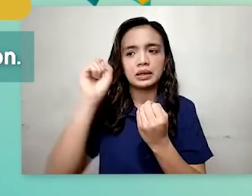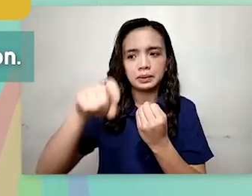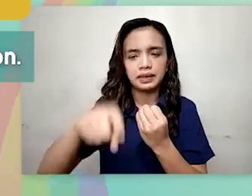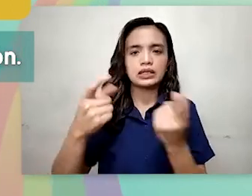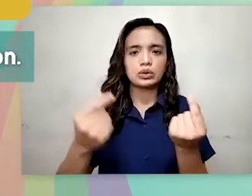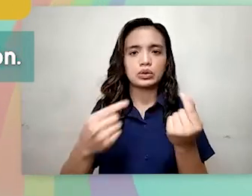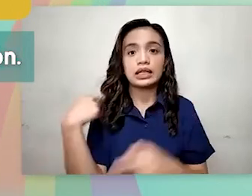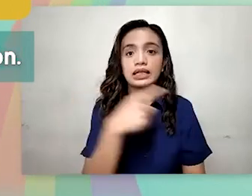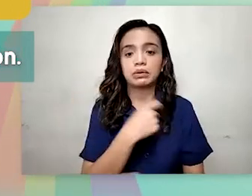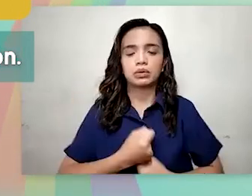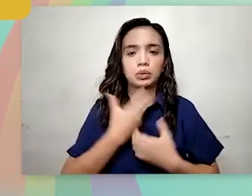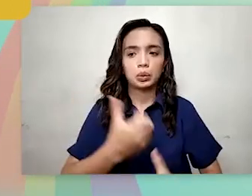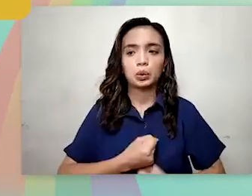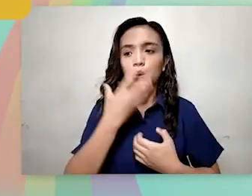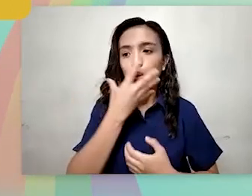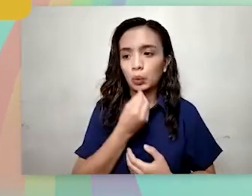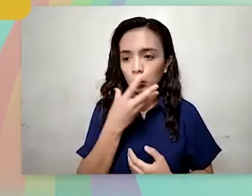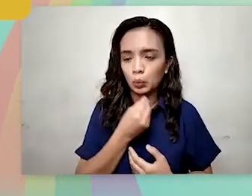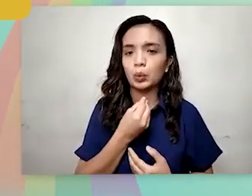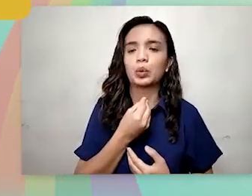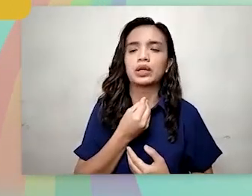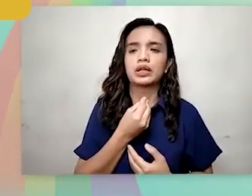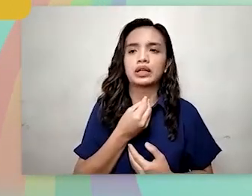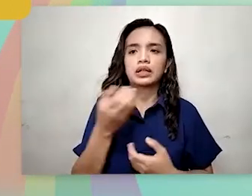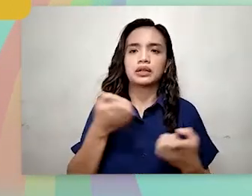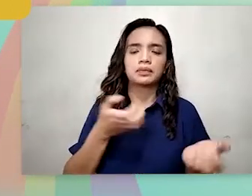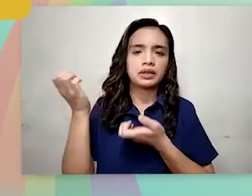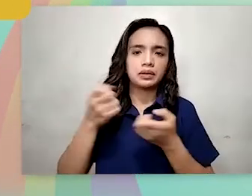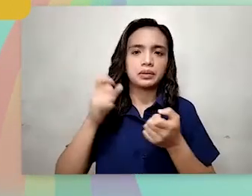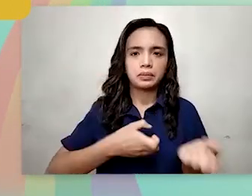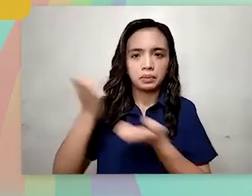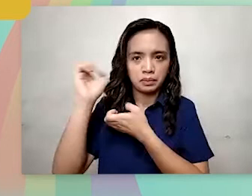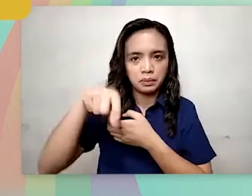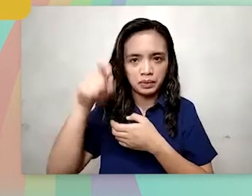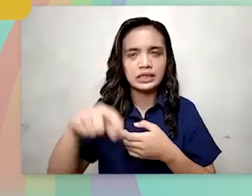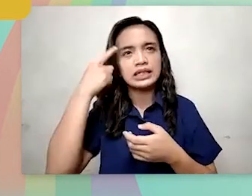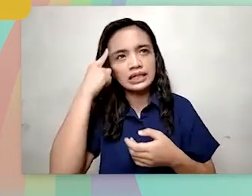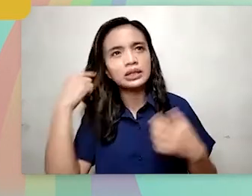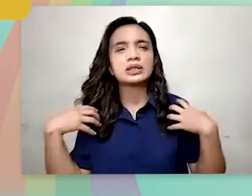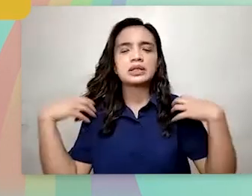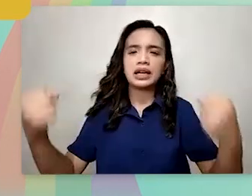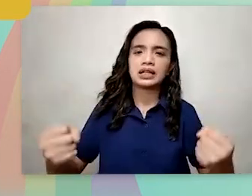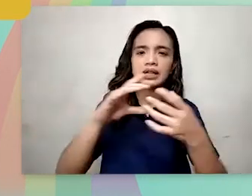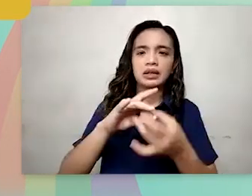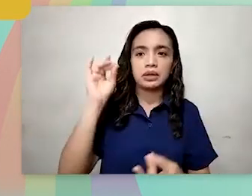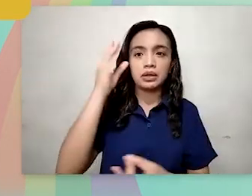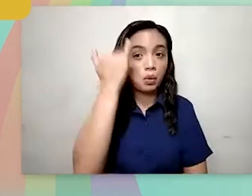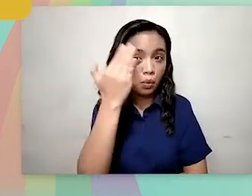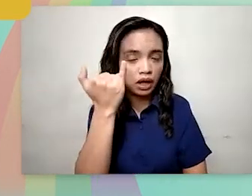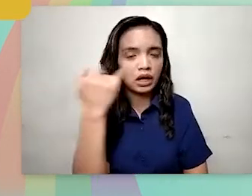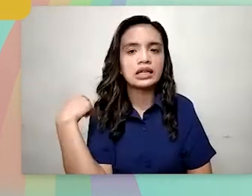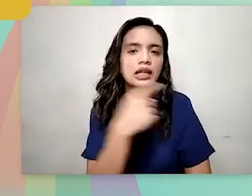organization has to take that position. No? We are the voice of exporters, and so we have to be, strong in mind, body,